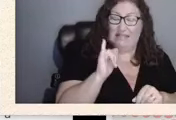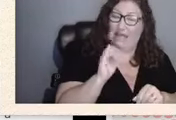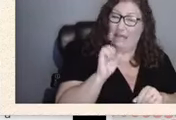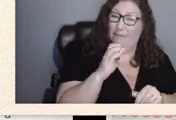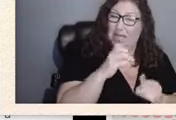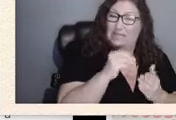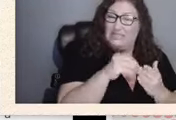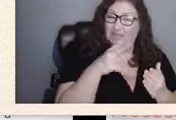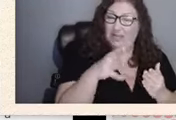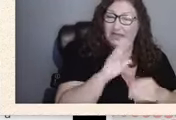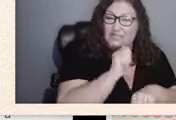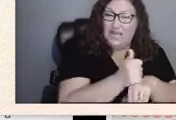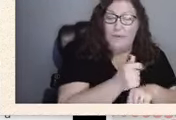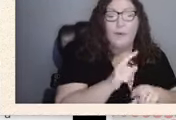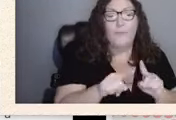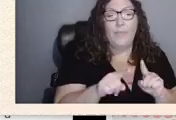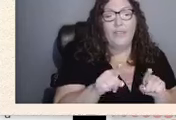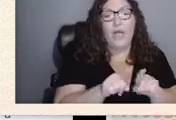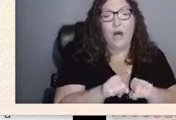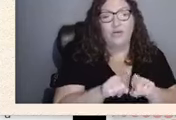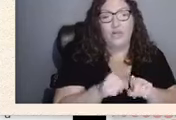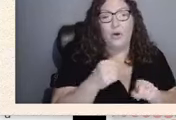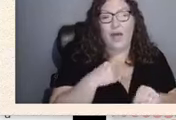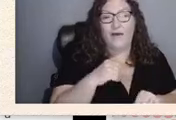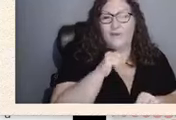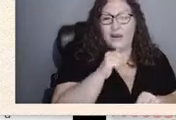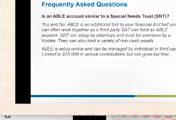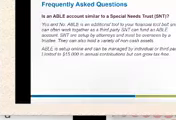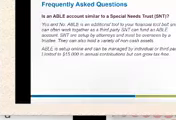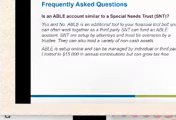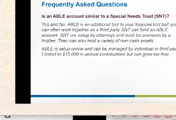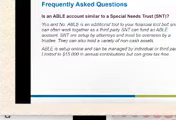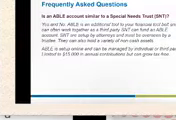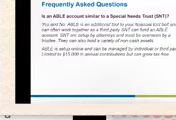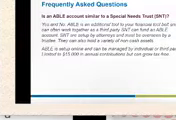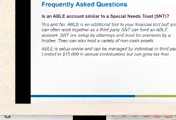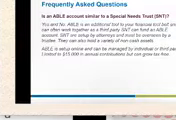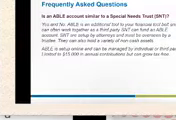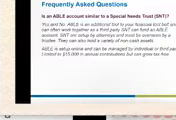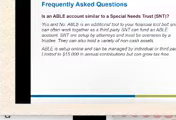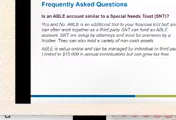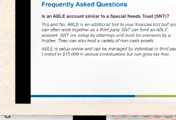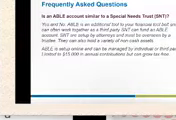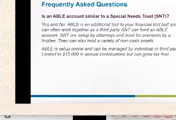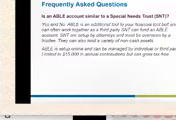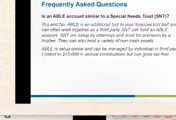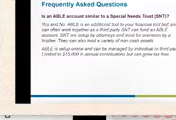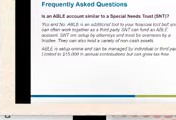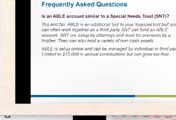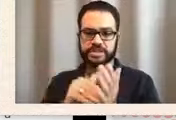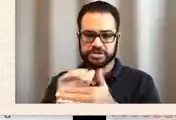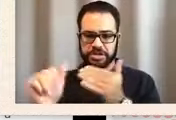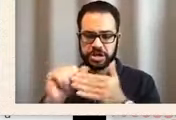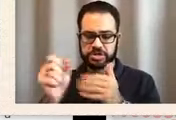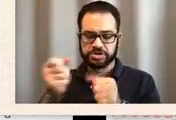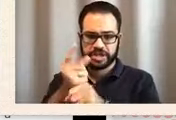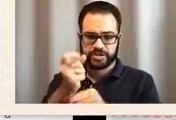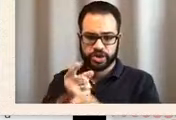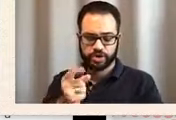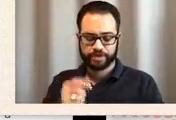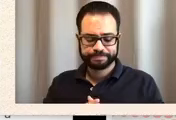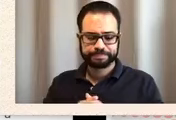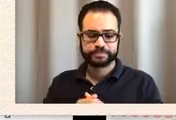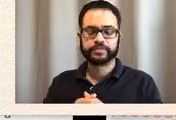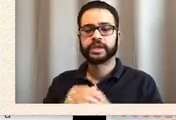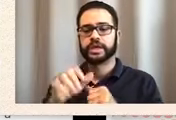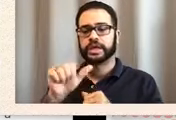also hold non-cash assets, and you can contribute a lot more to them than $15,000 per year. ABLE is